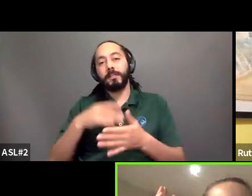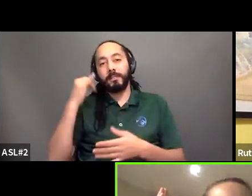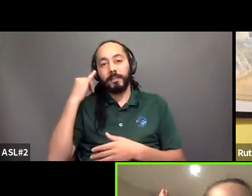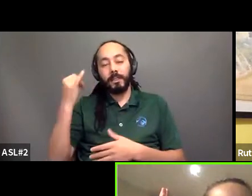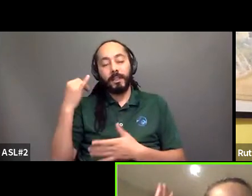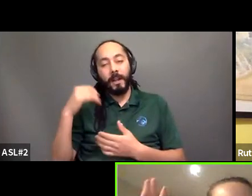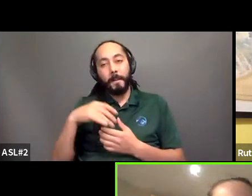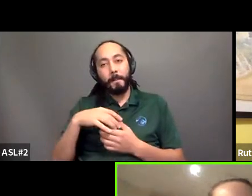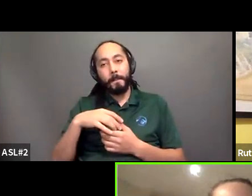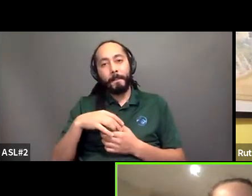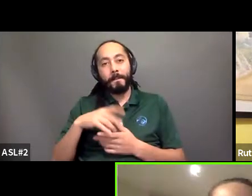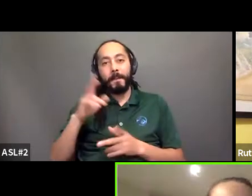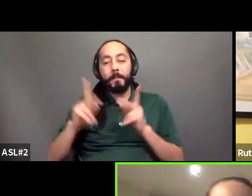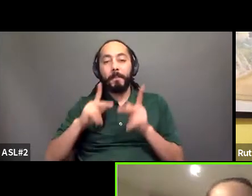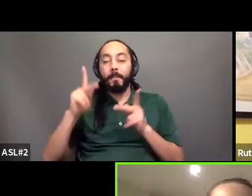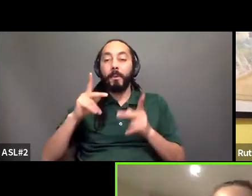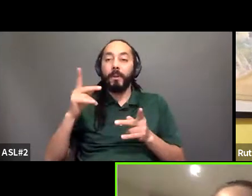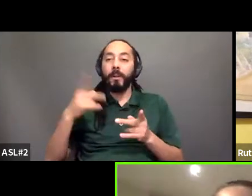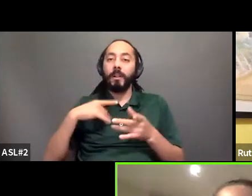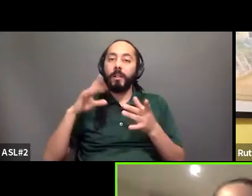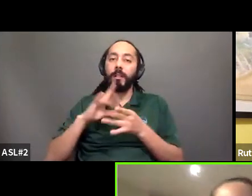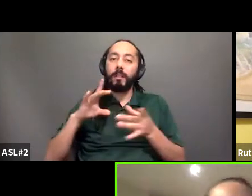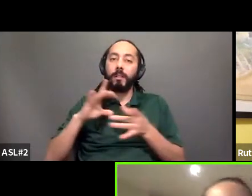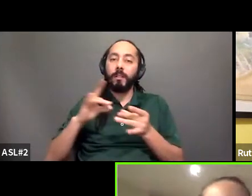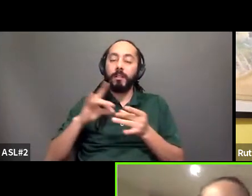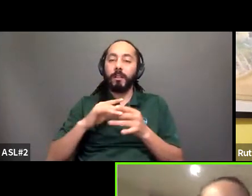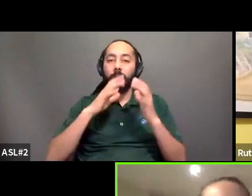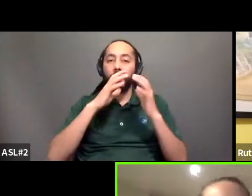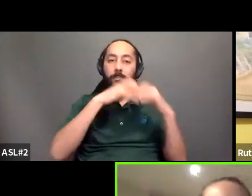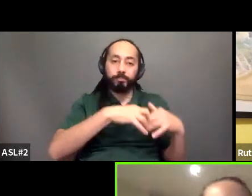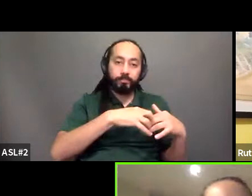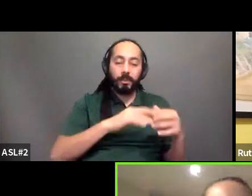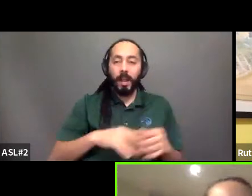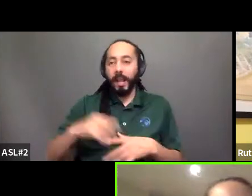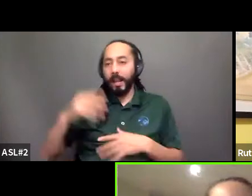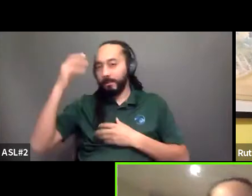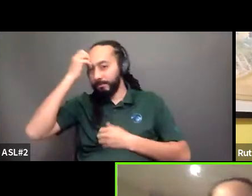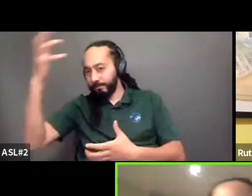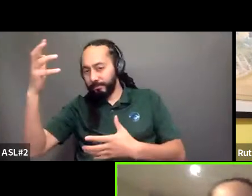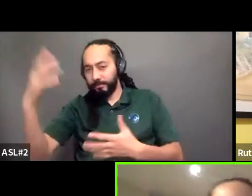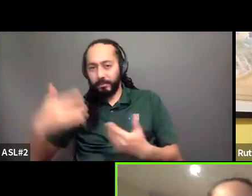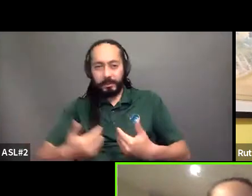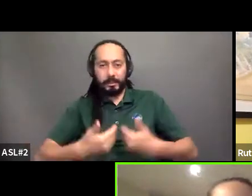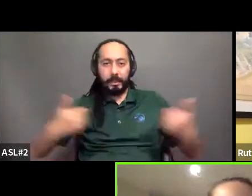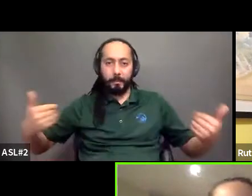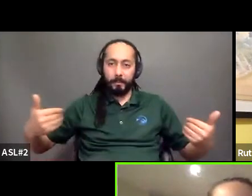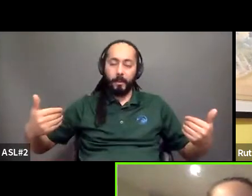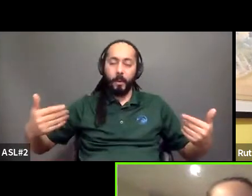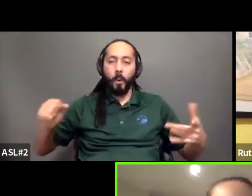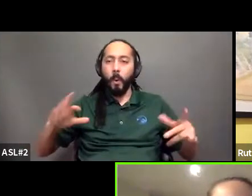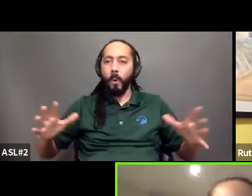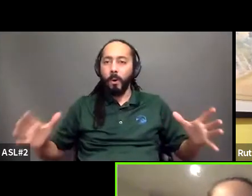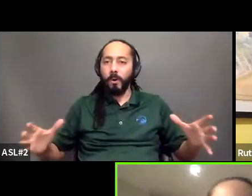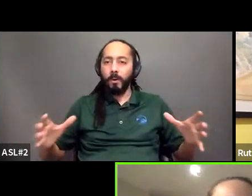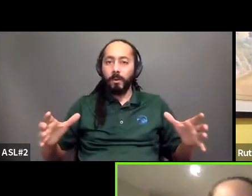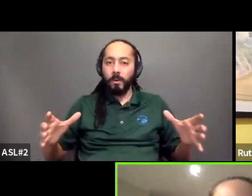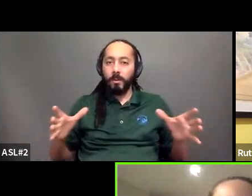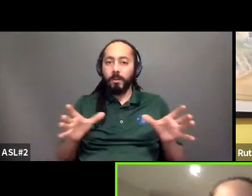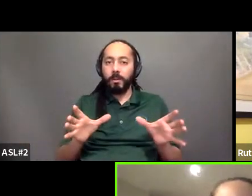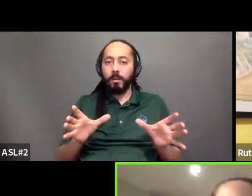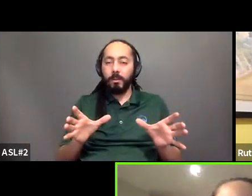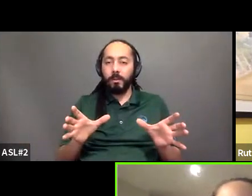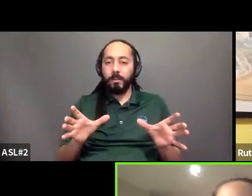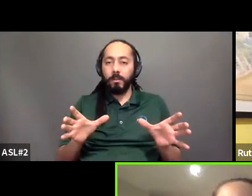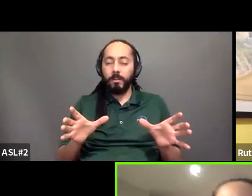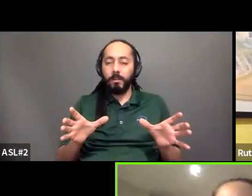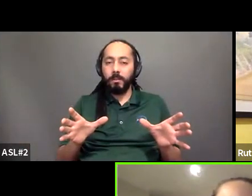think about or talk about abolition over here and decolonization here and sort of pair them together as two separate things. And we